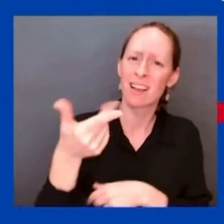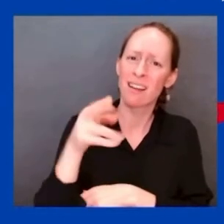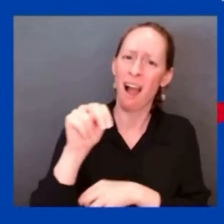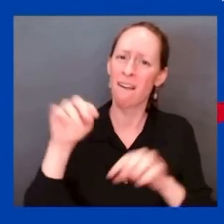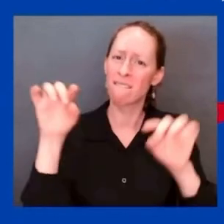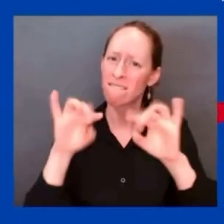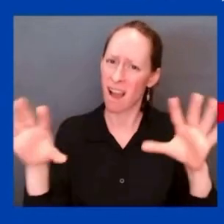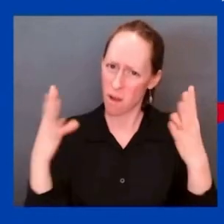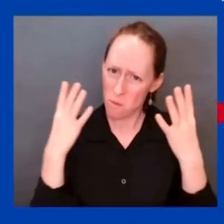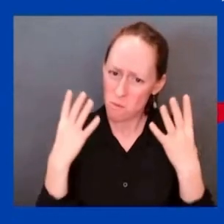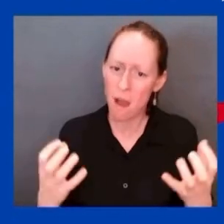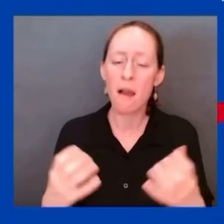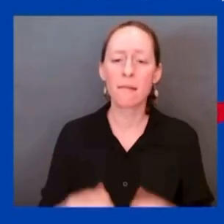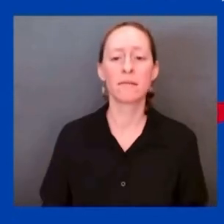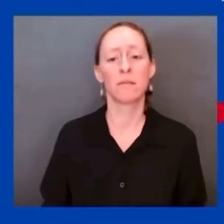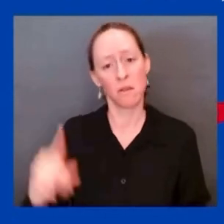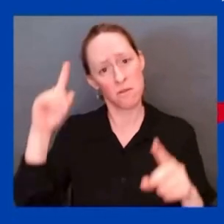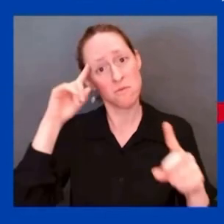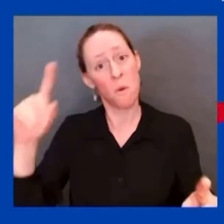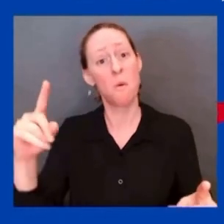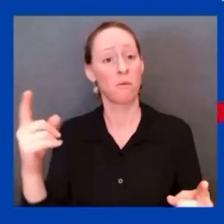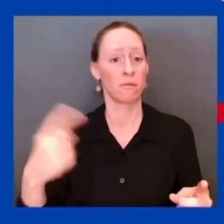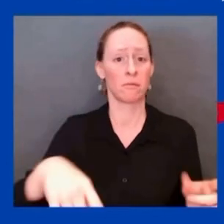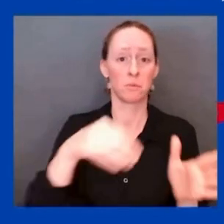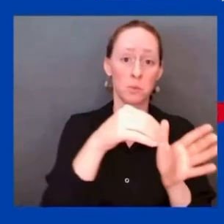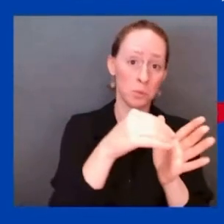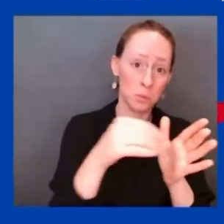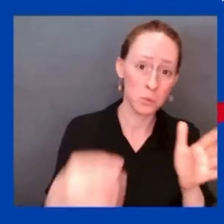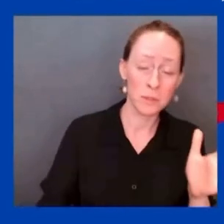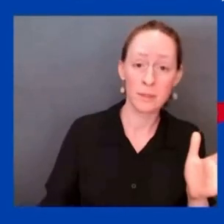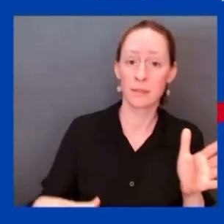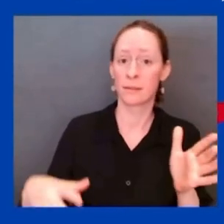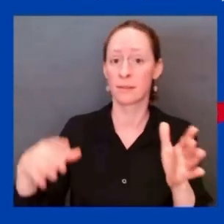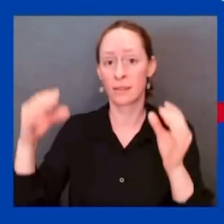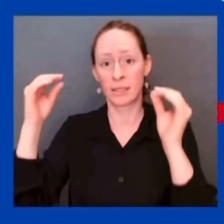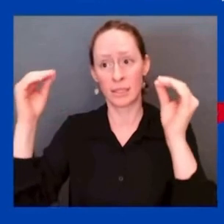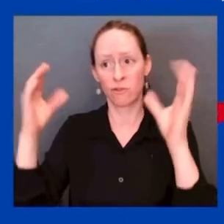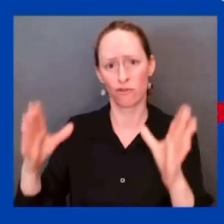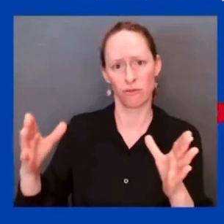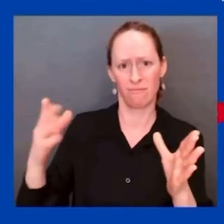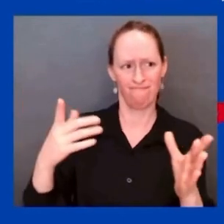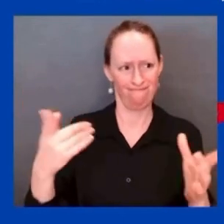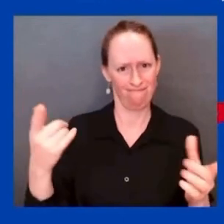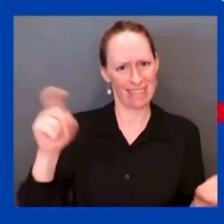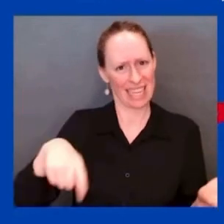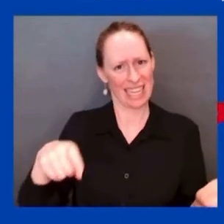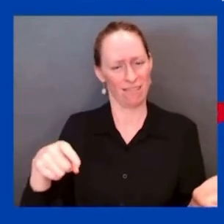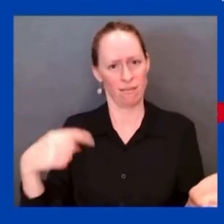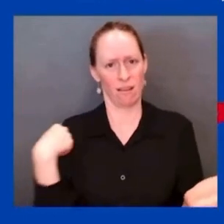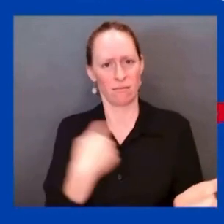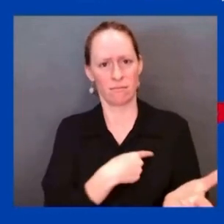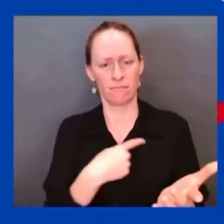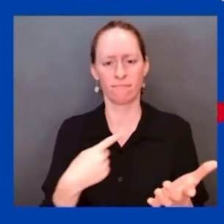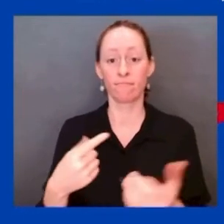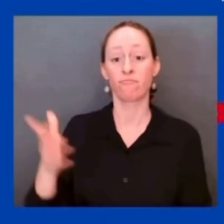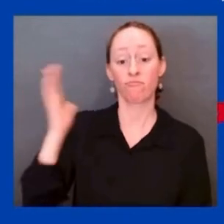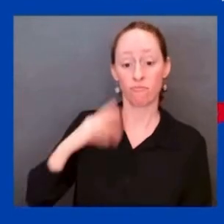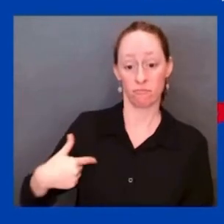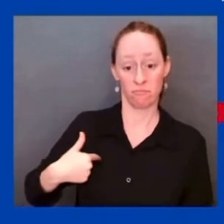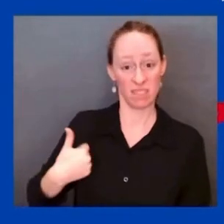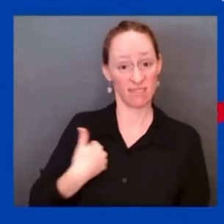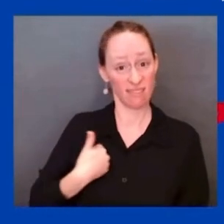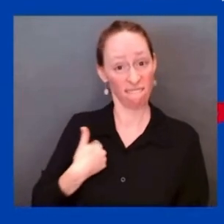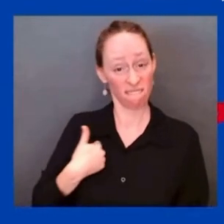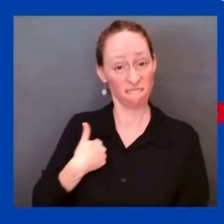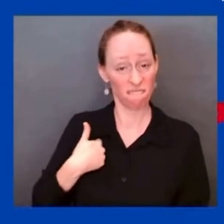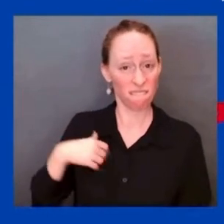As an Air Force veteran, I never imagined my job as a teacher in the 21st century would become more high risk than